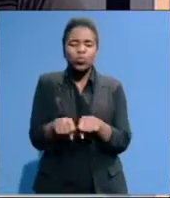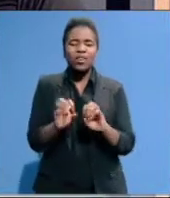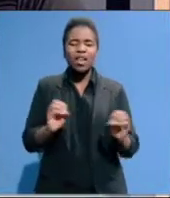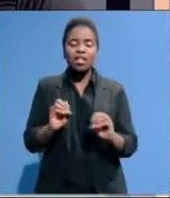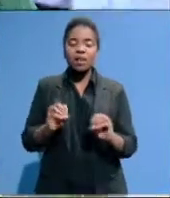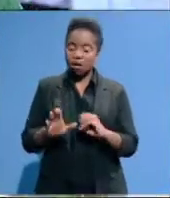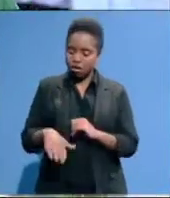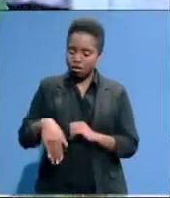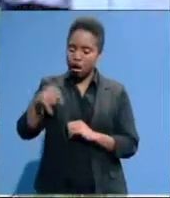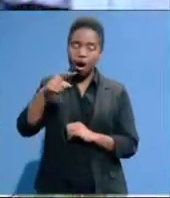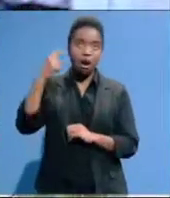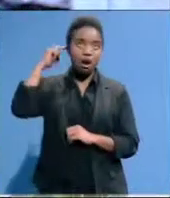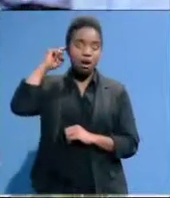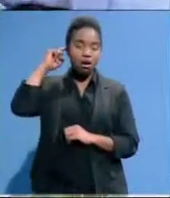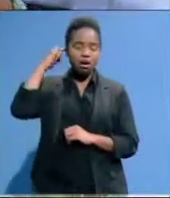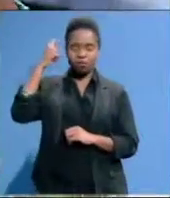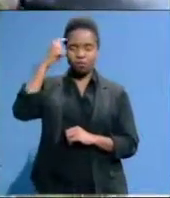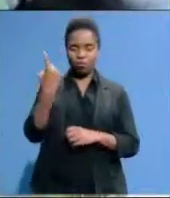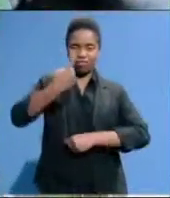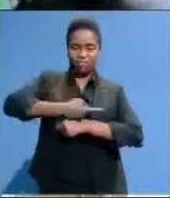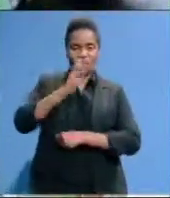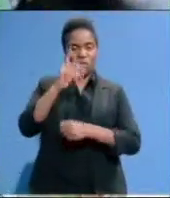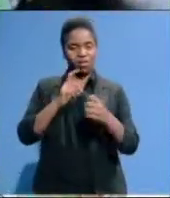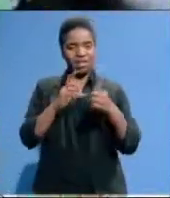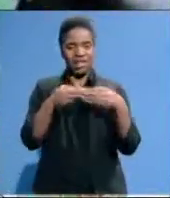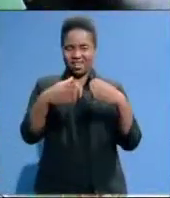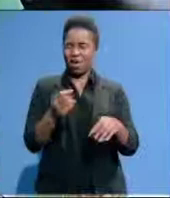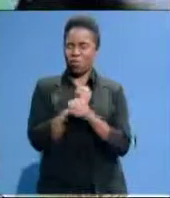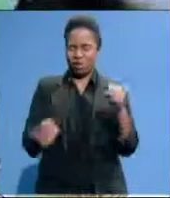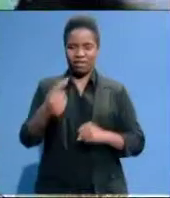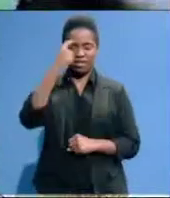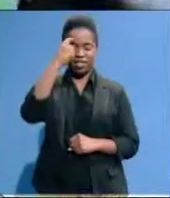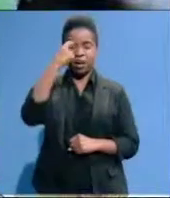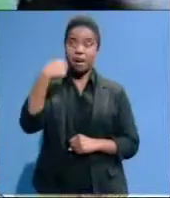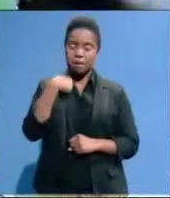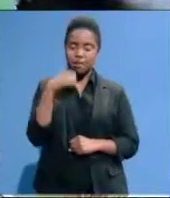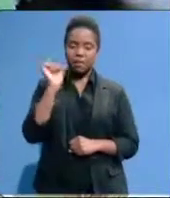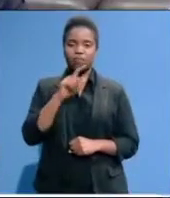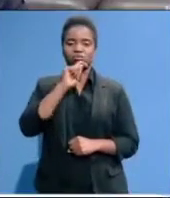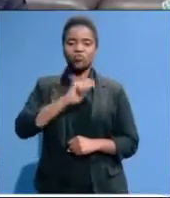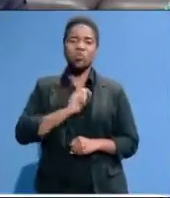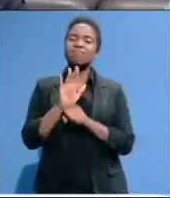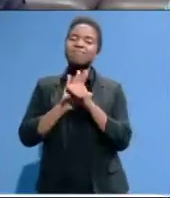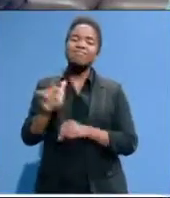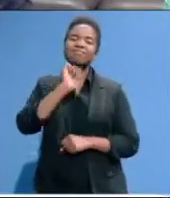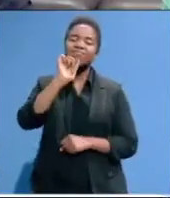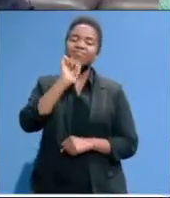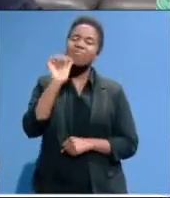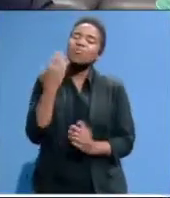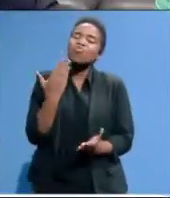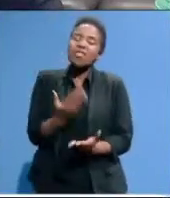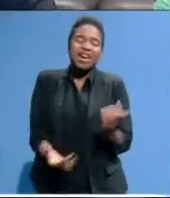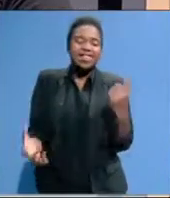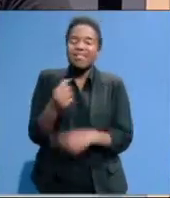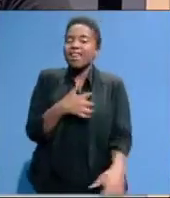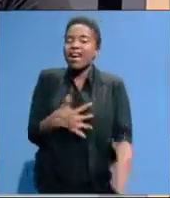of consciousness in his mind, that took place. And that, for me, is what I take forward each and every day. And Pepsi, that's exactly what you